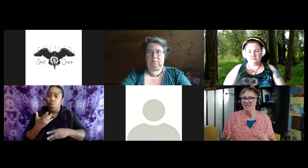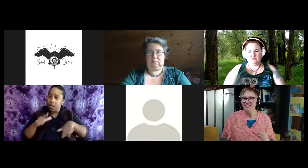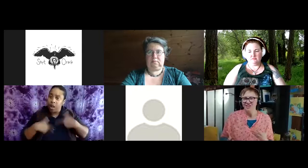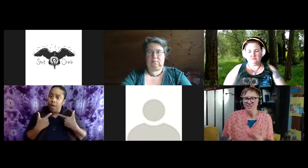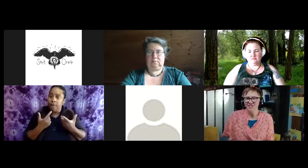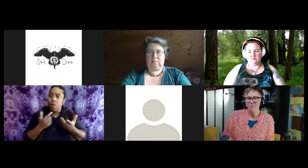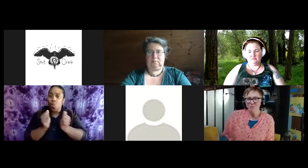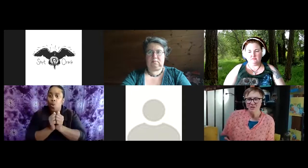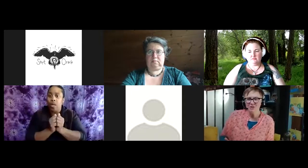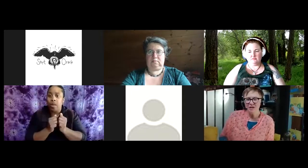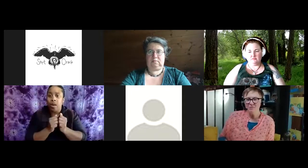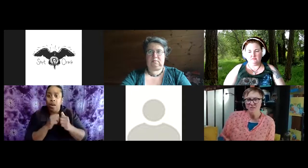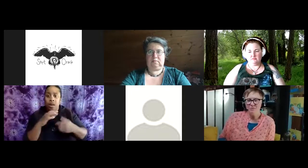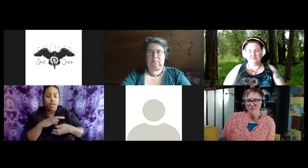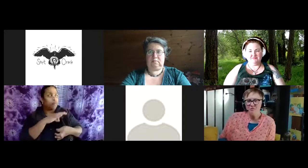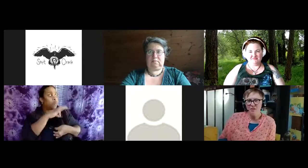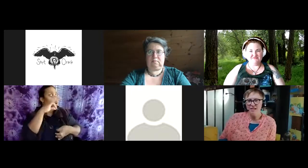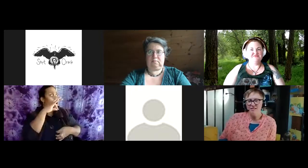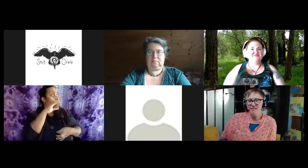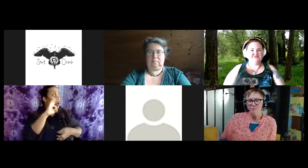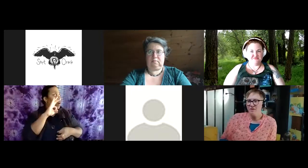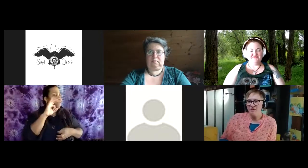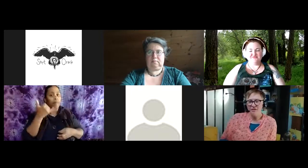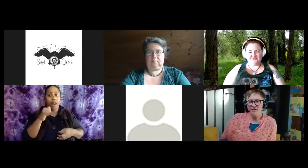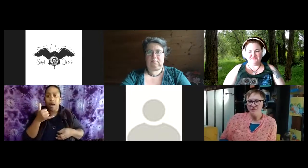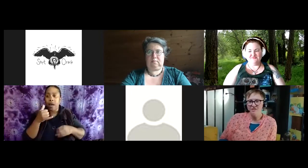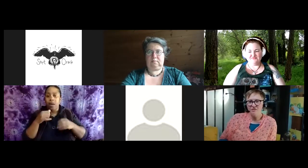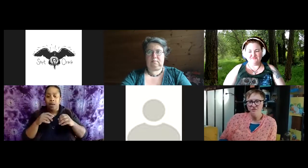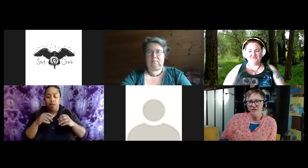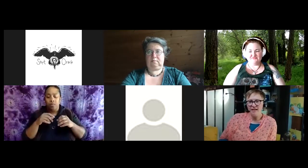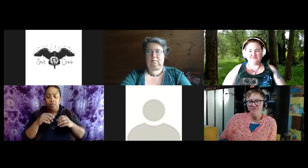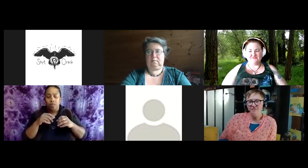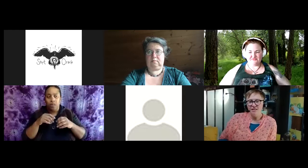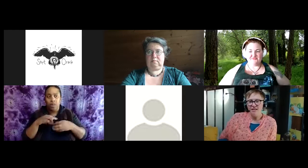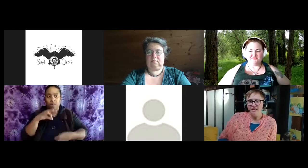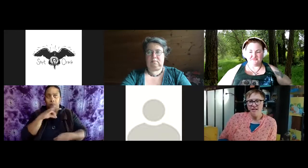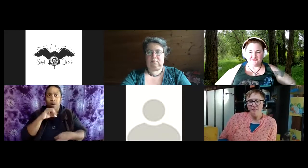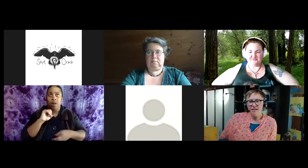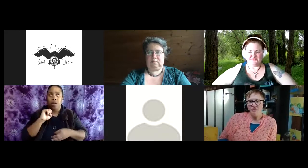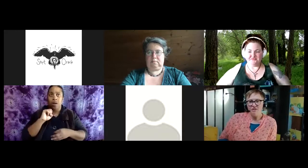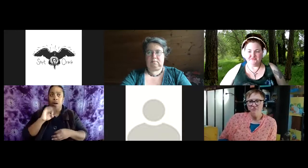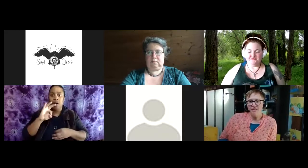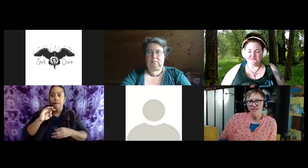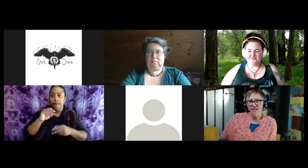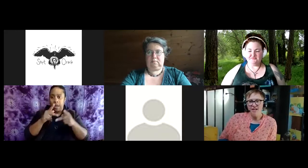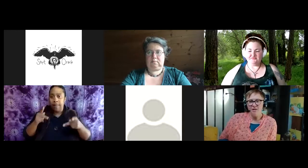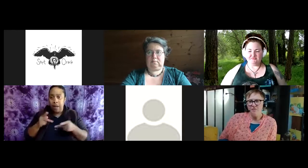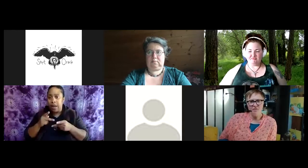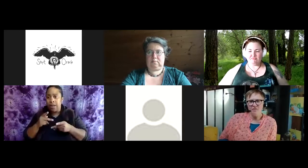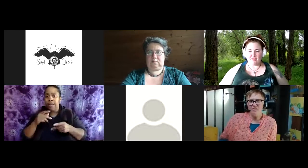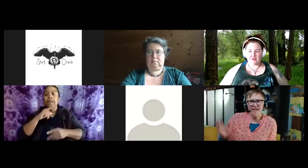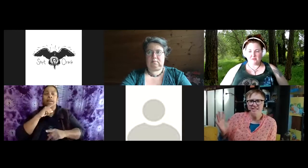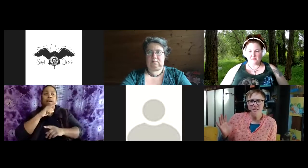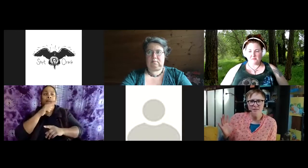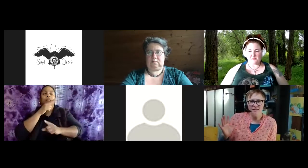the spirits around me, the spirit of place, the spirit of our sisters of craft, and just really